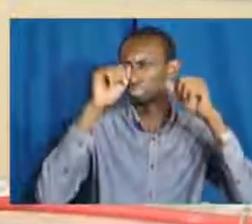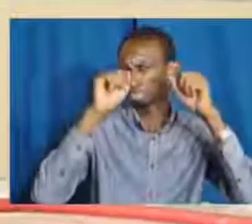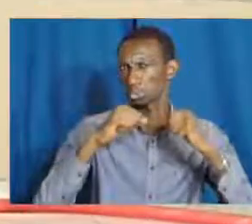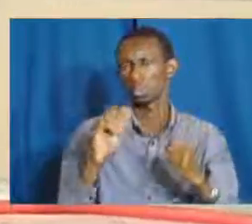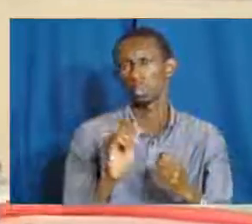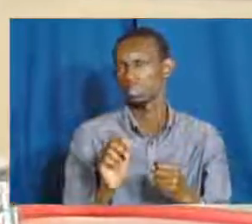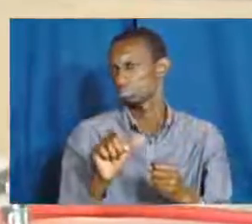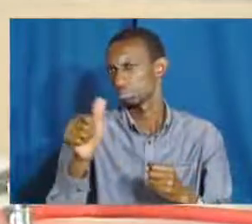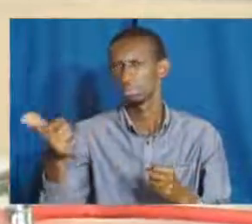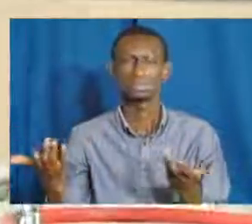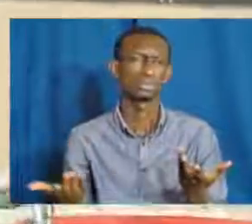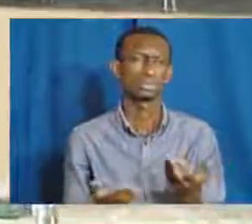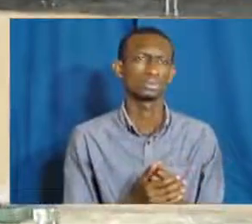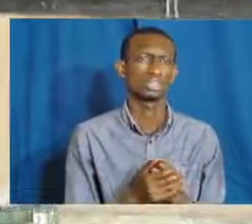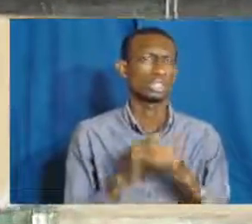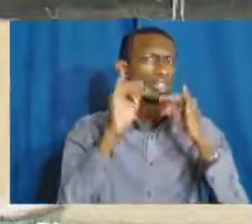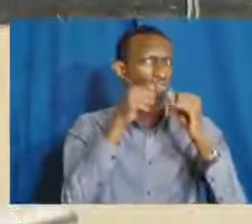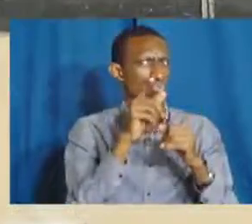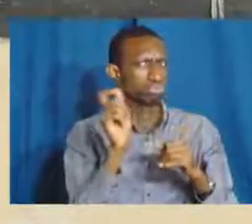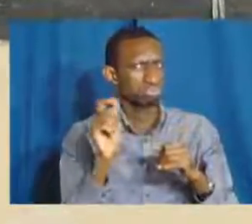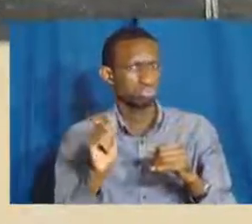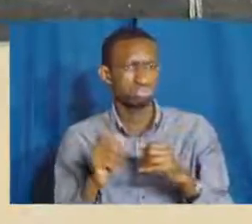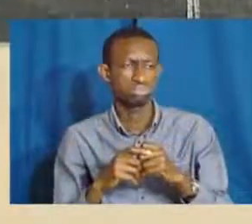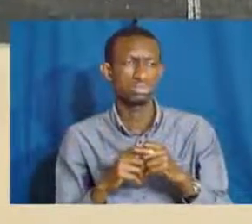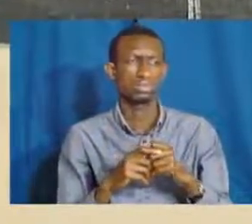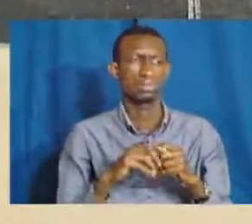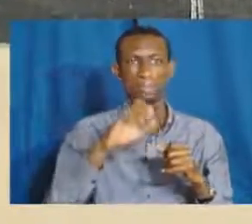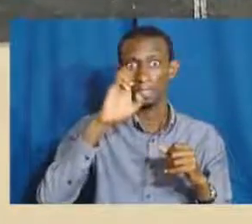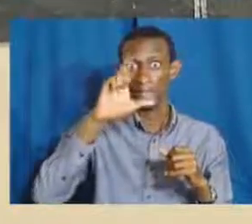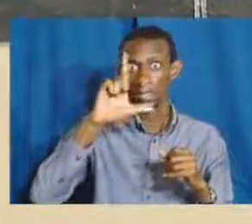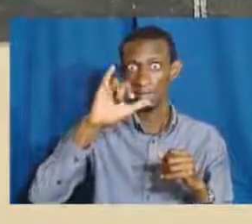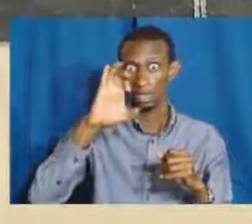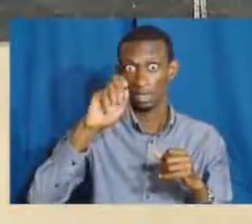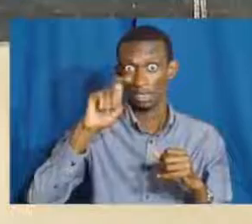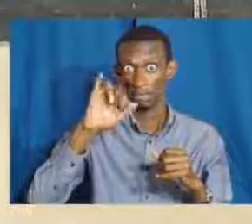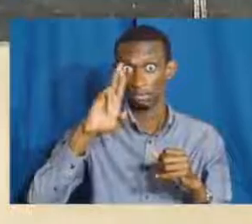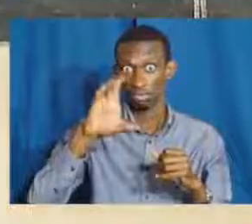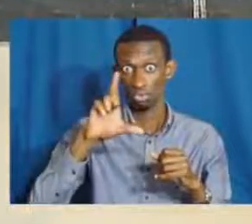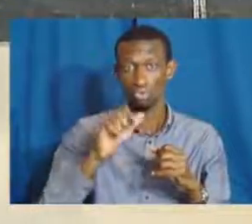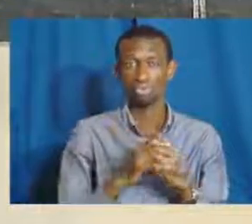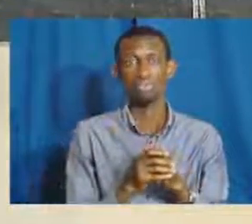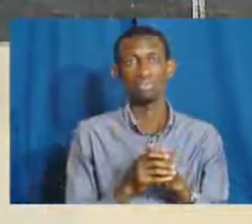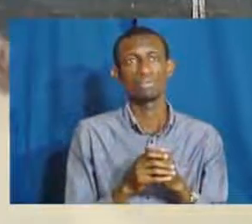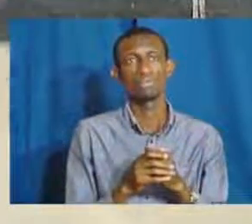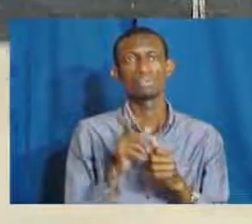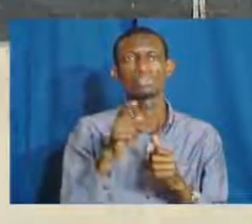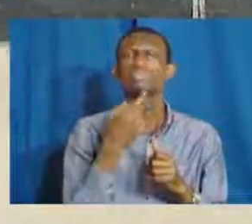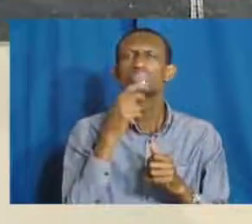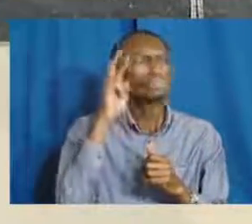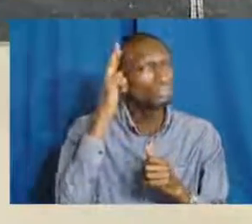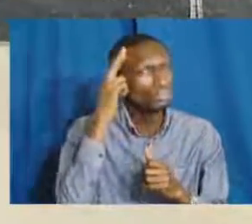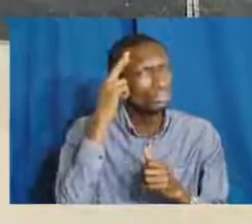configuration. When you are writing the electronic configuration, please remember the